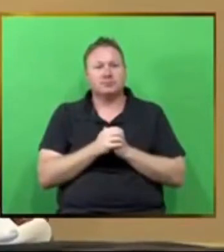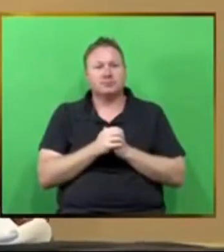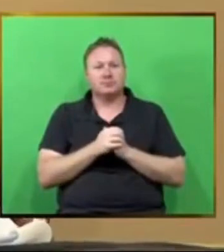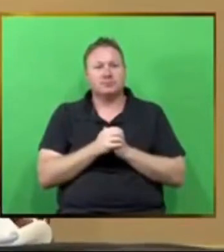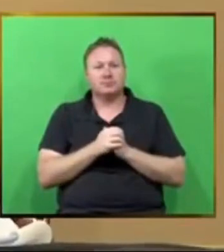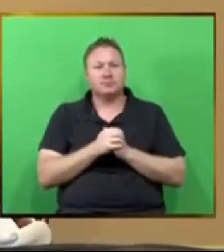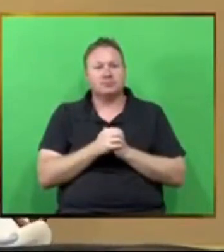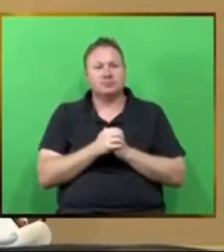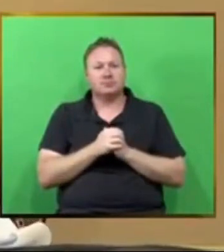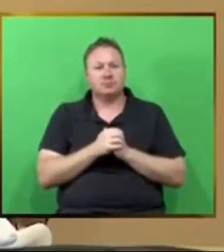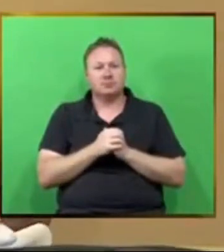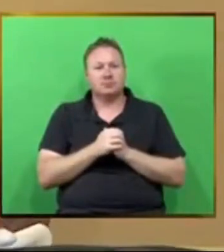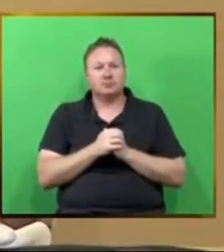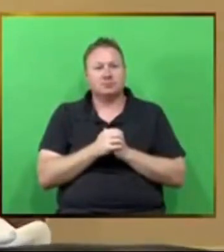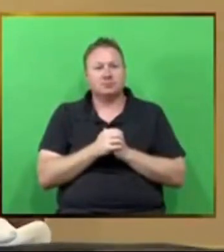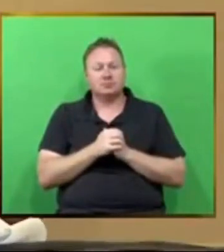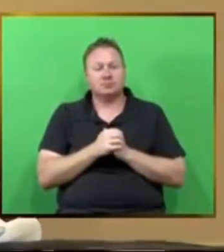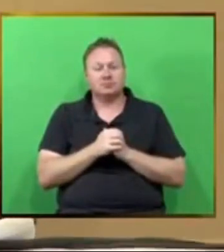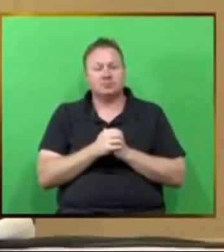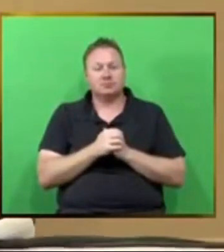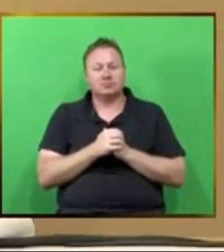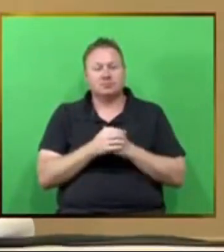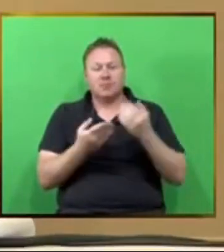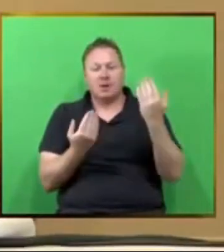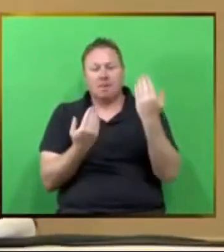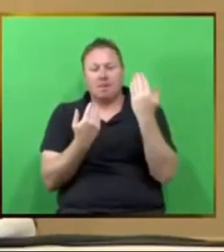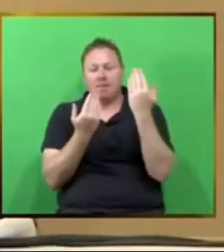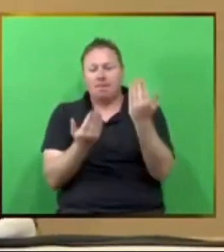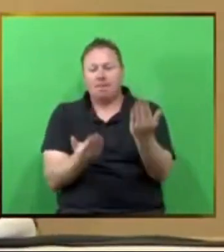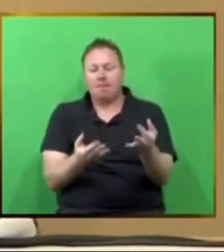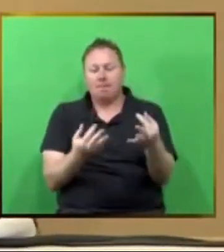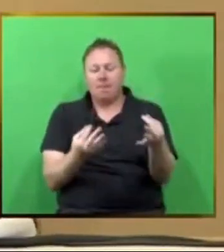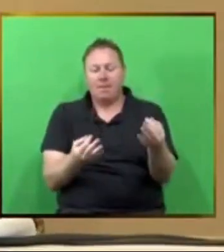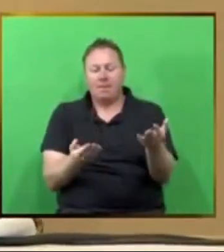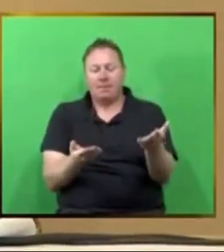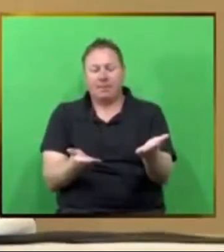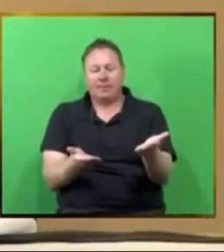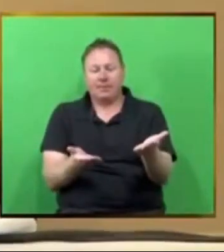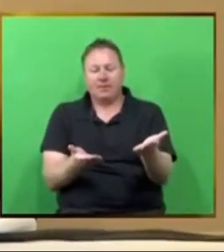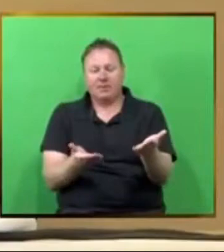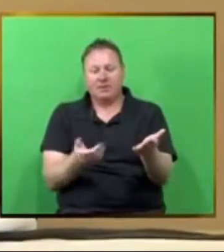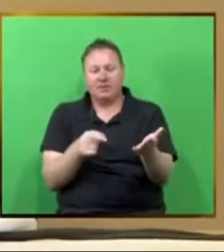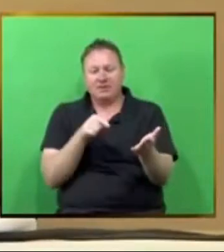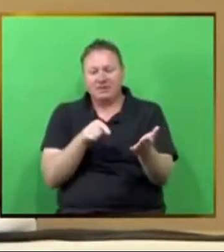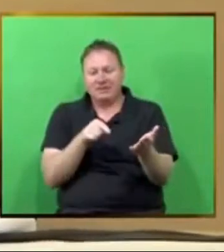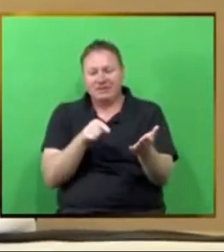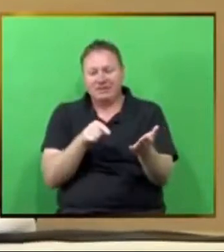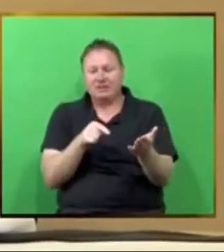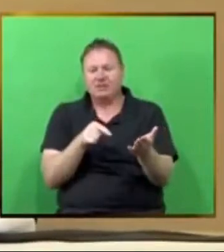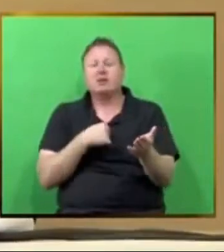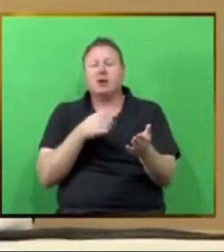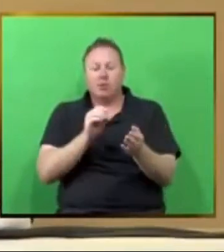The papers tabled by the Minister will be referred to the relevant committees.